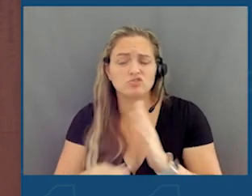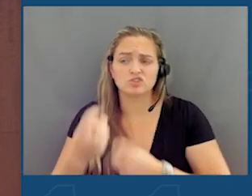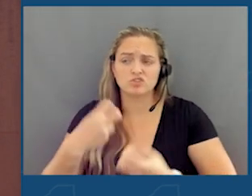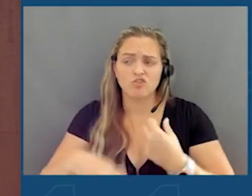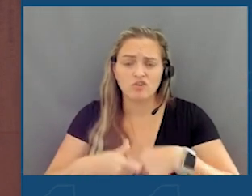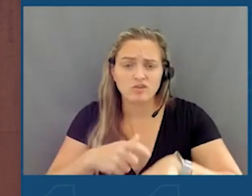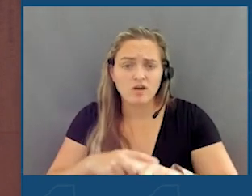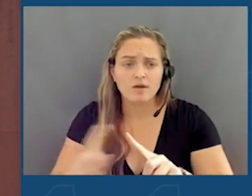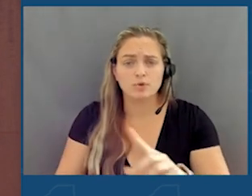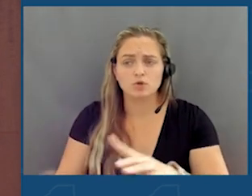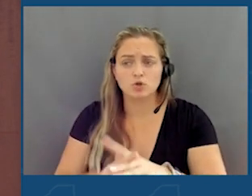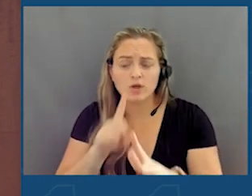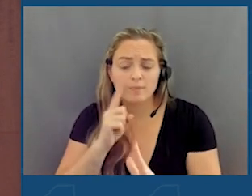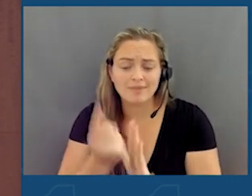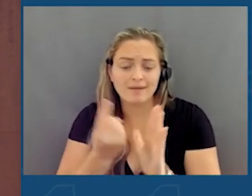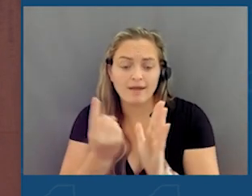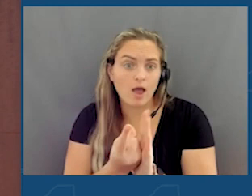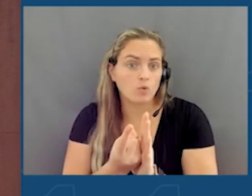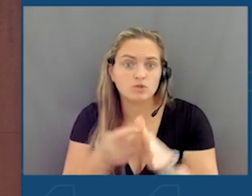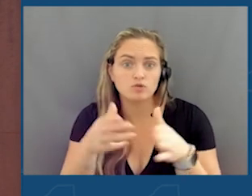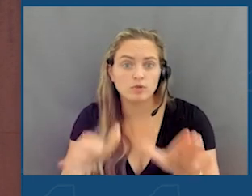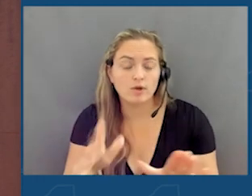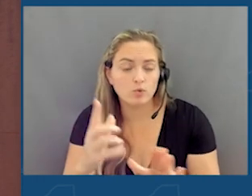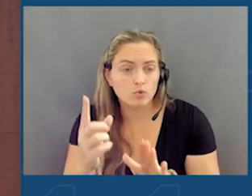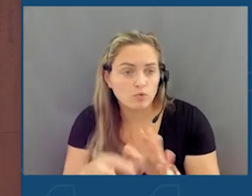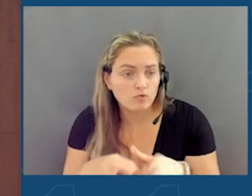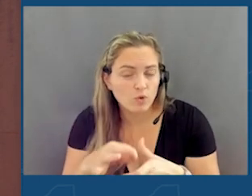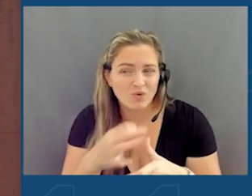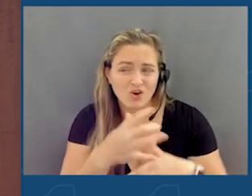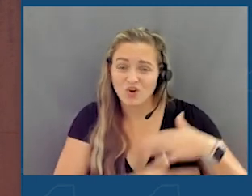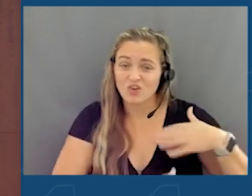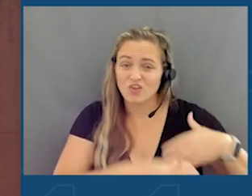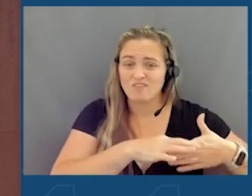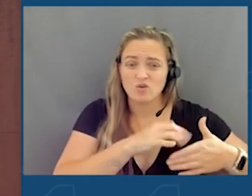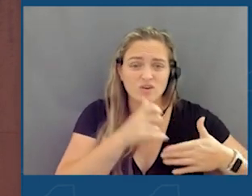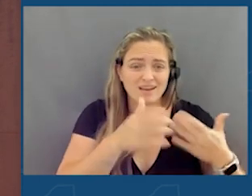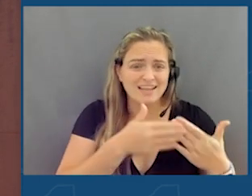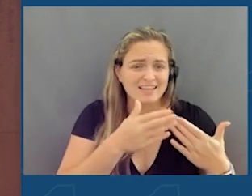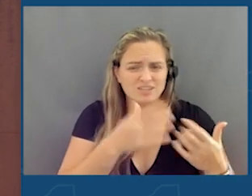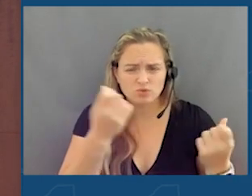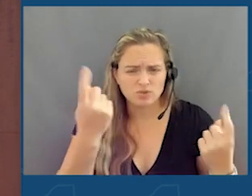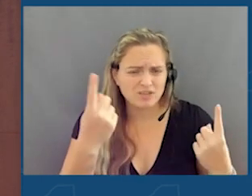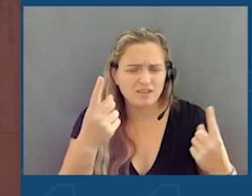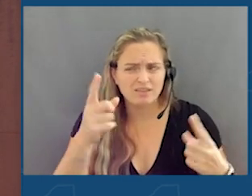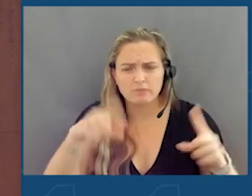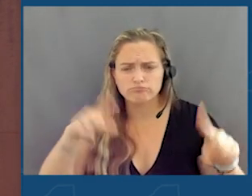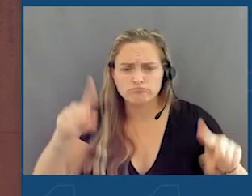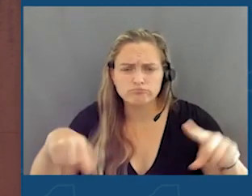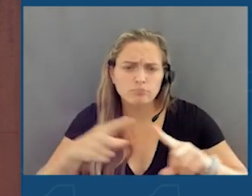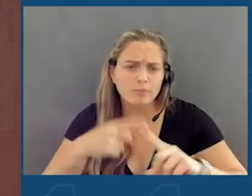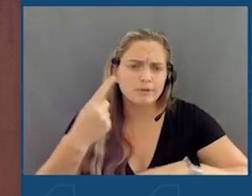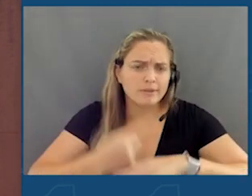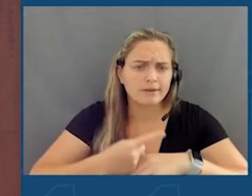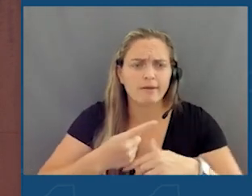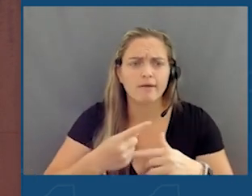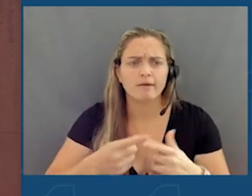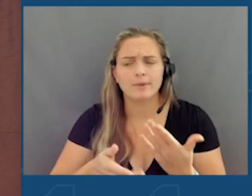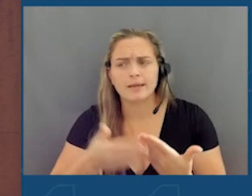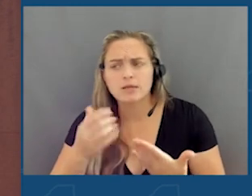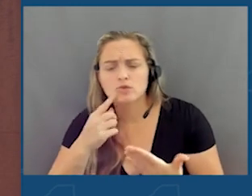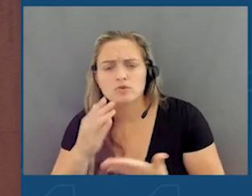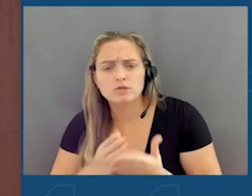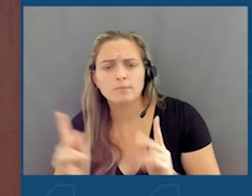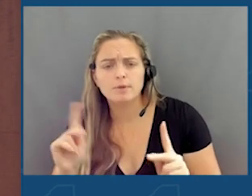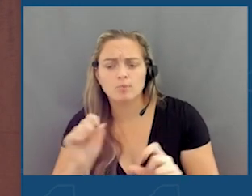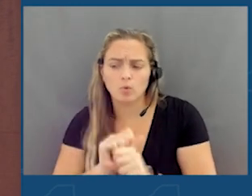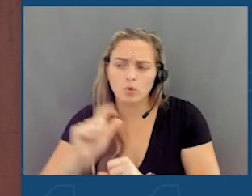in the designated hours. The early voting hours are not the easiest to understand. They bounce around from day to day to make it easier for some people who